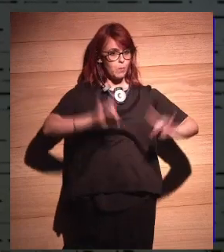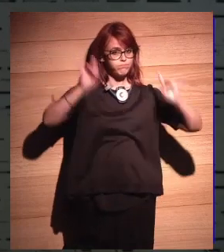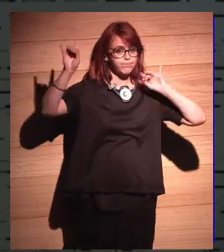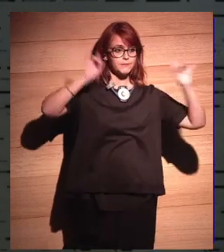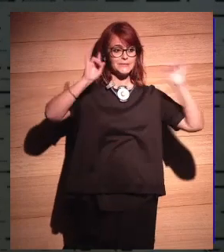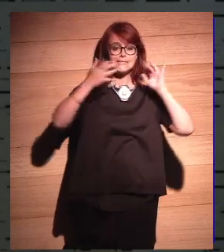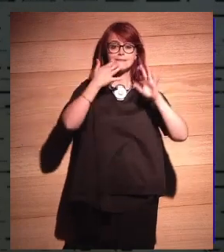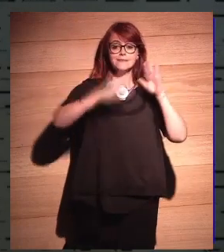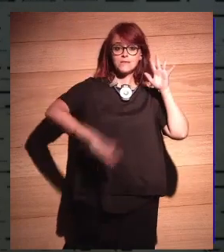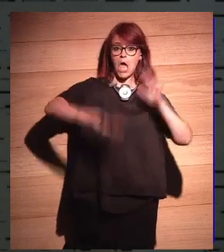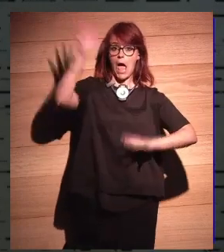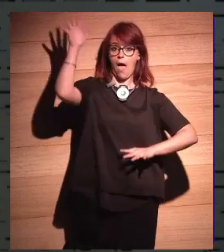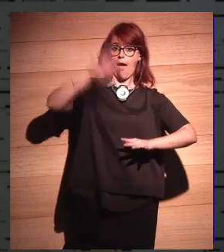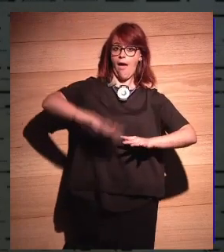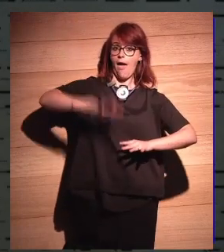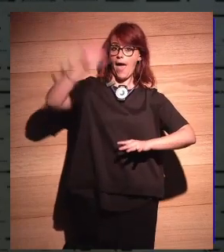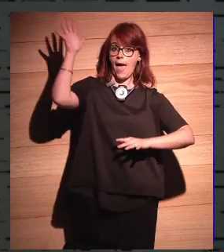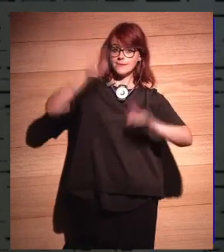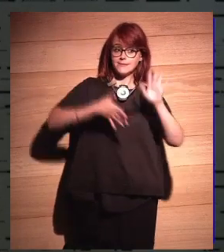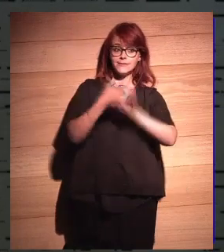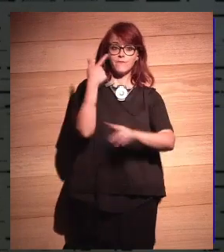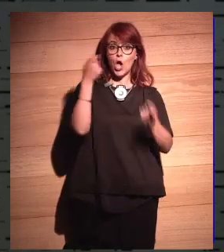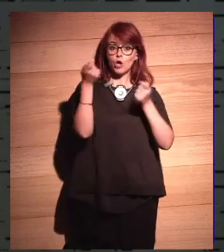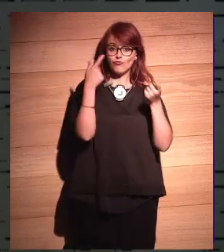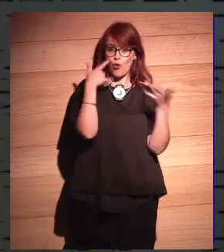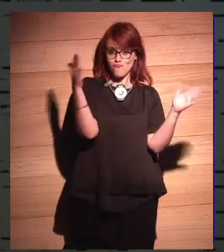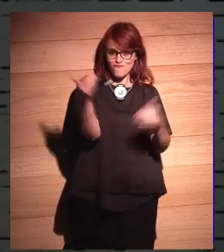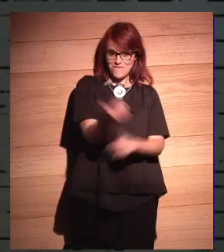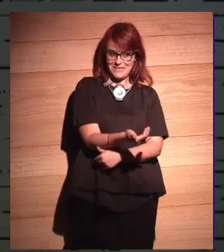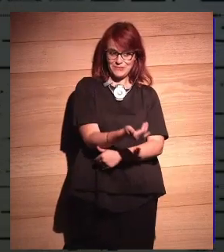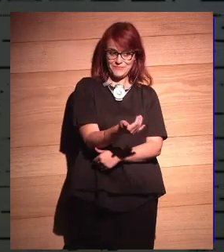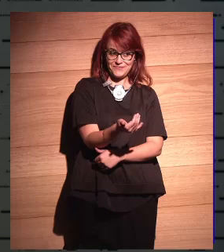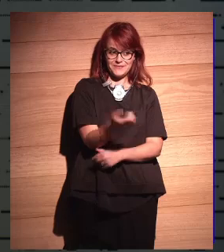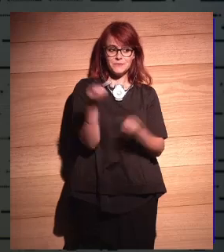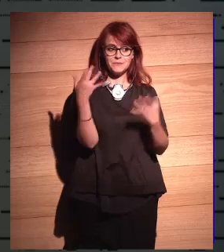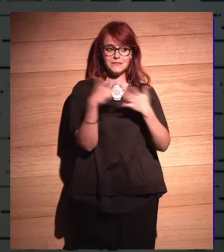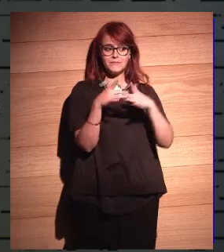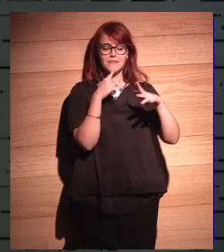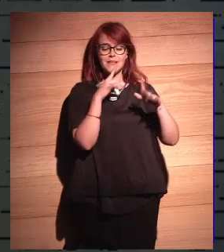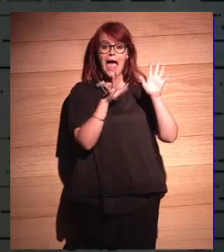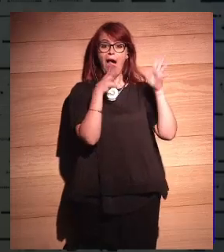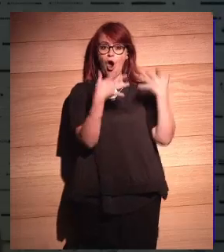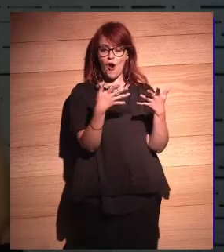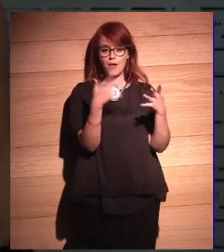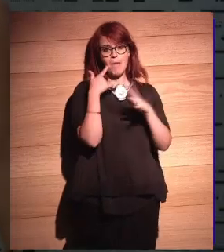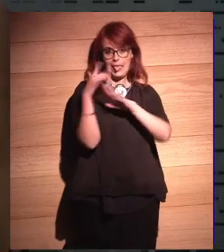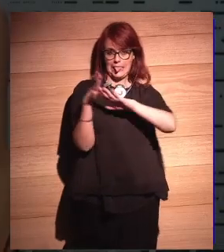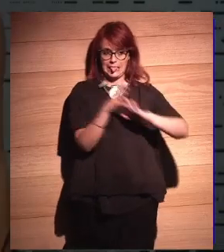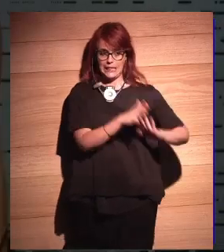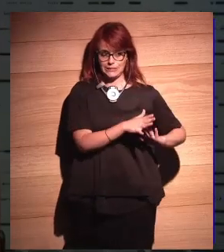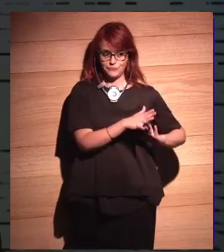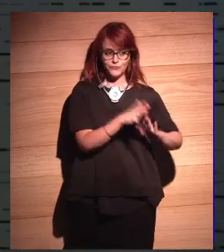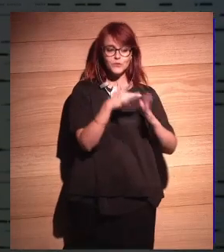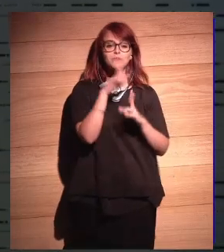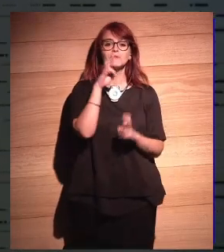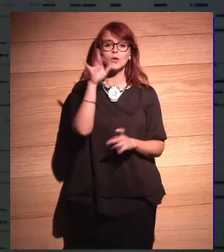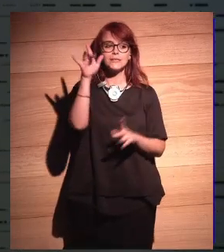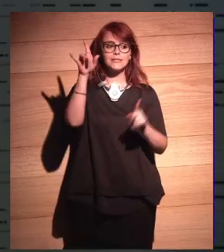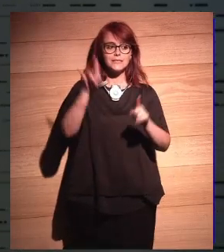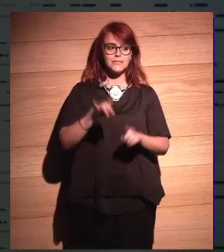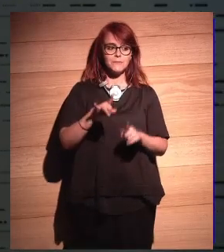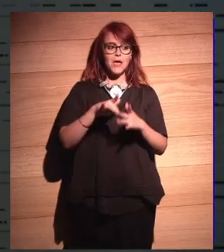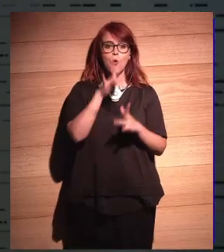posture, then that control goes. But let's leave them in. And then here I've got a bass sound.